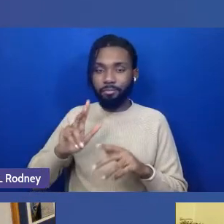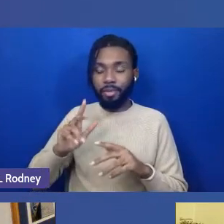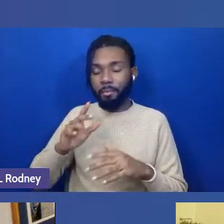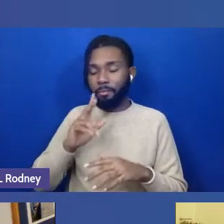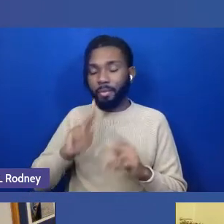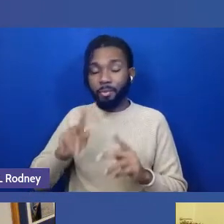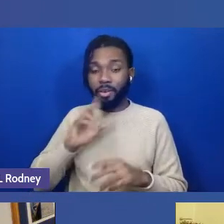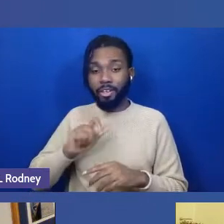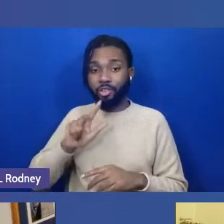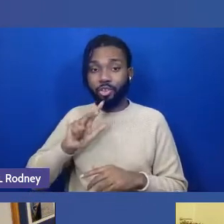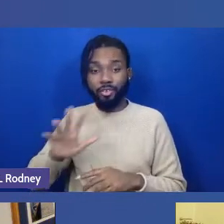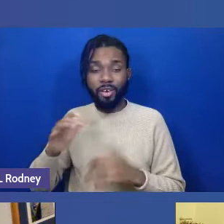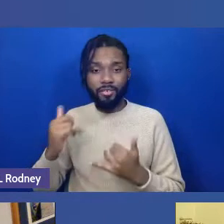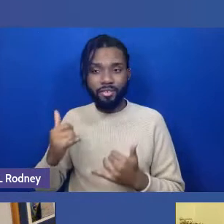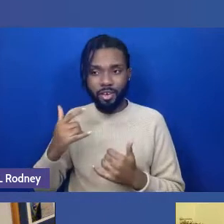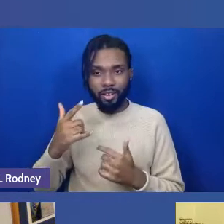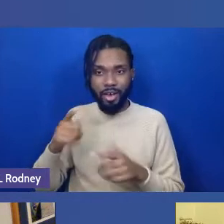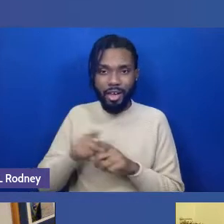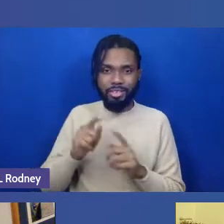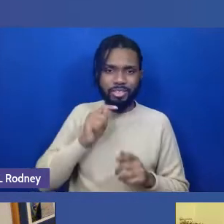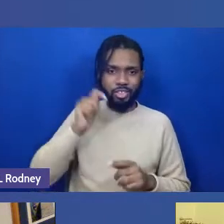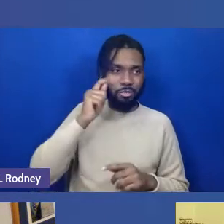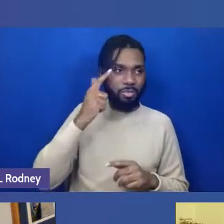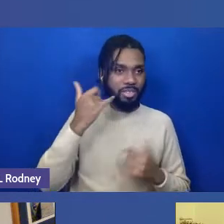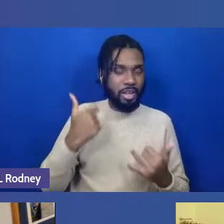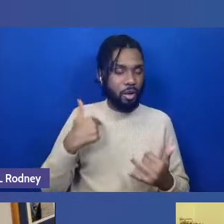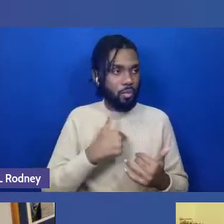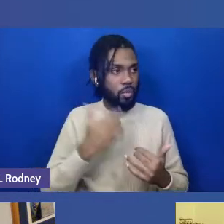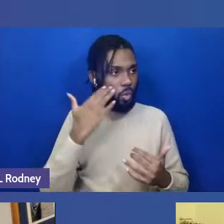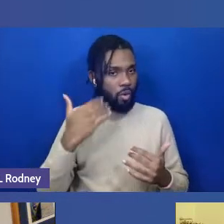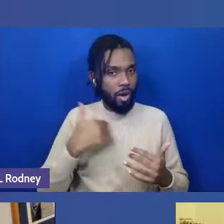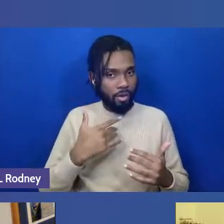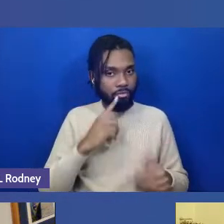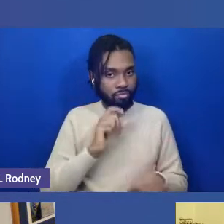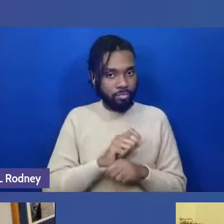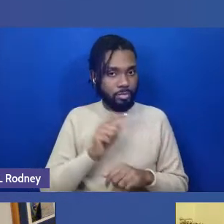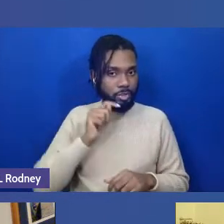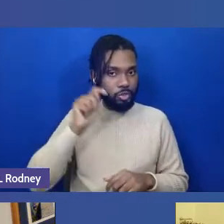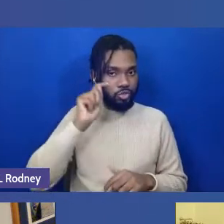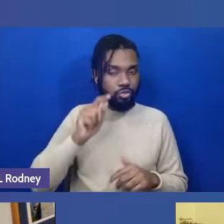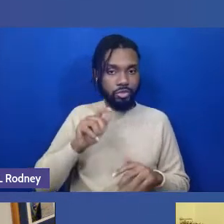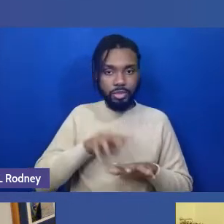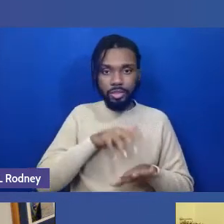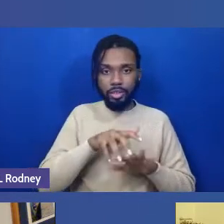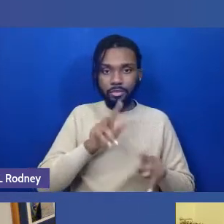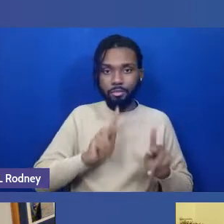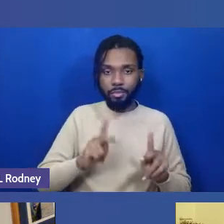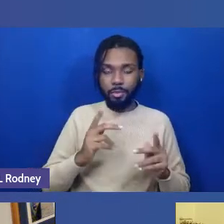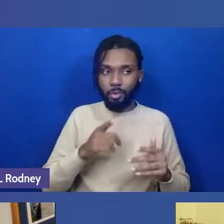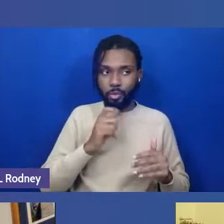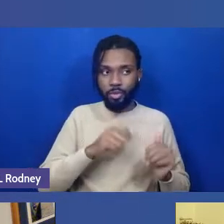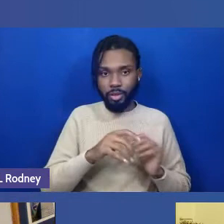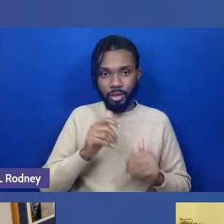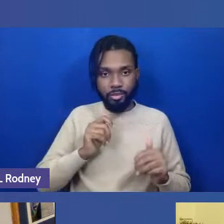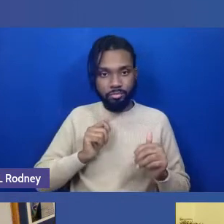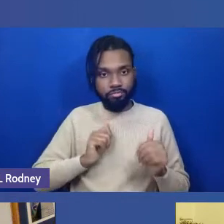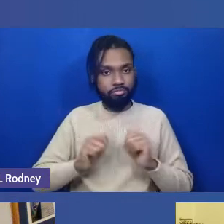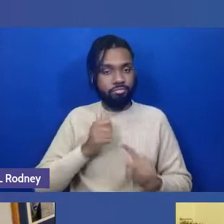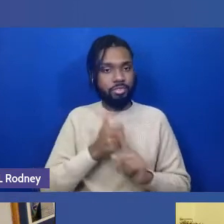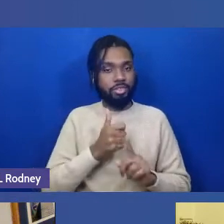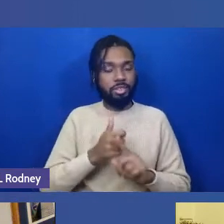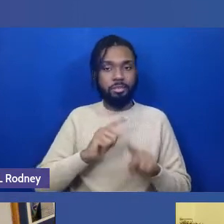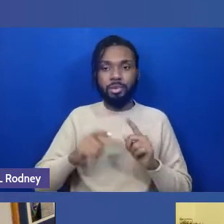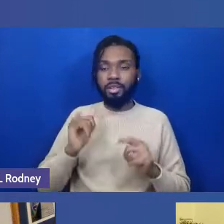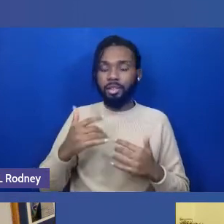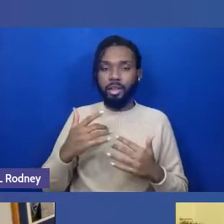you know? So all that is to say, I think if anything, it's actually expedited the rate at which I can